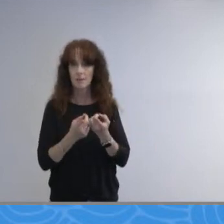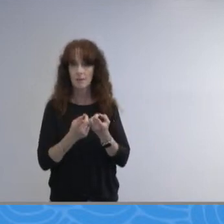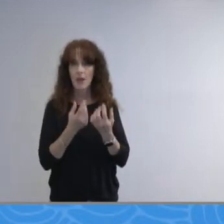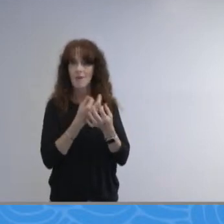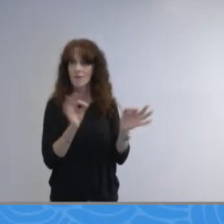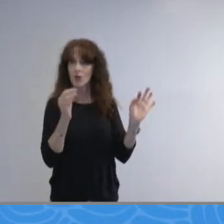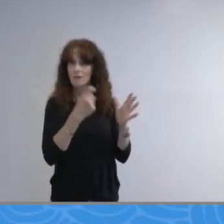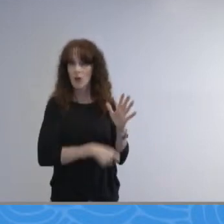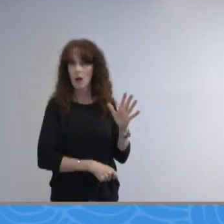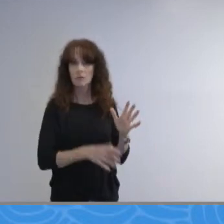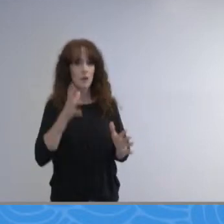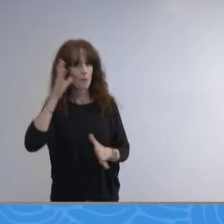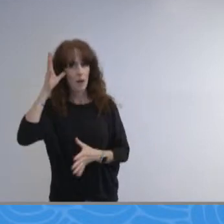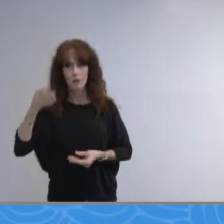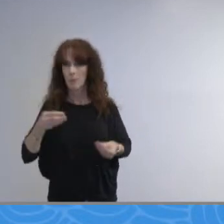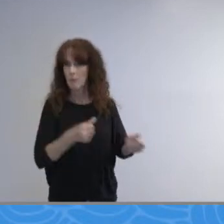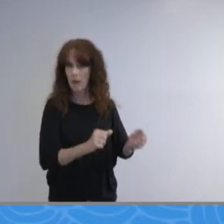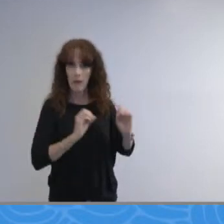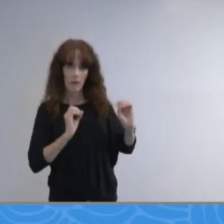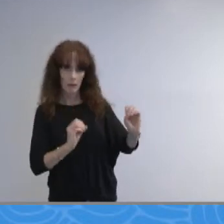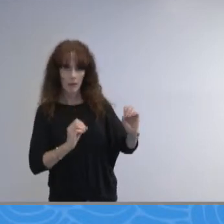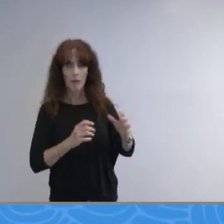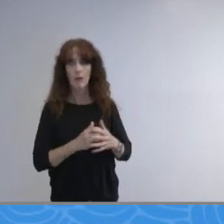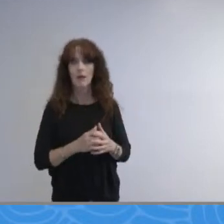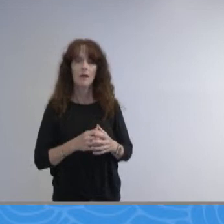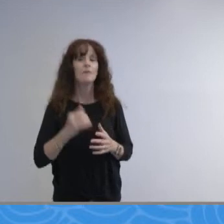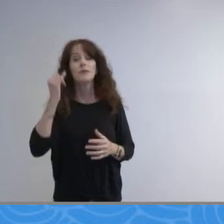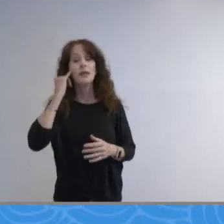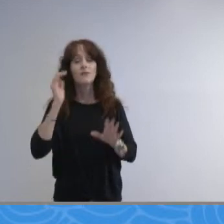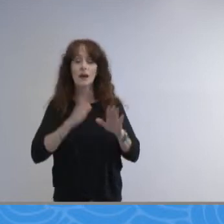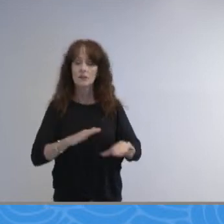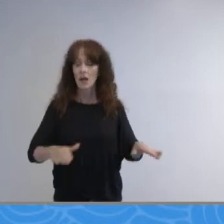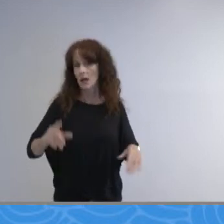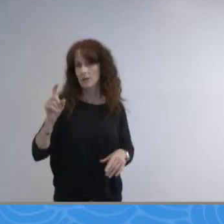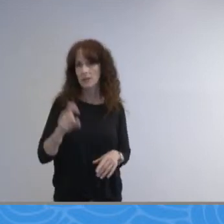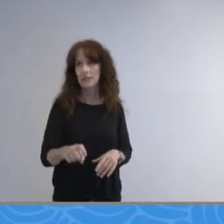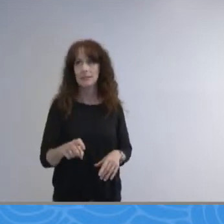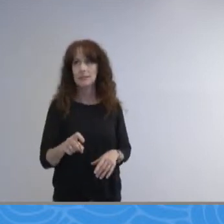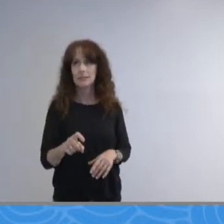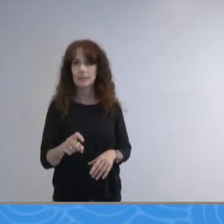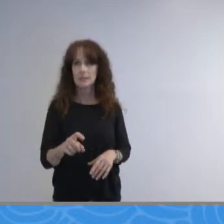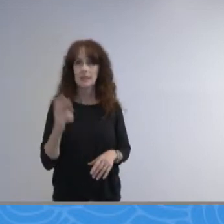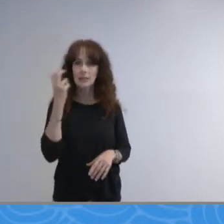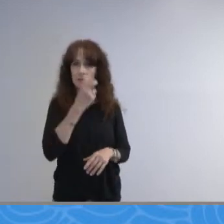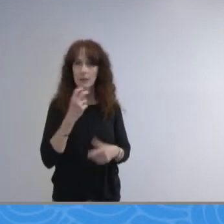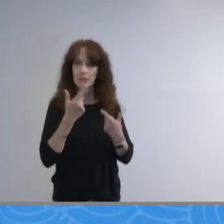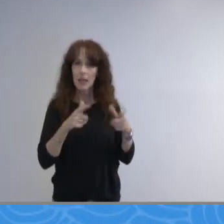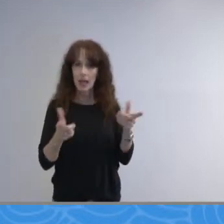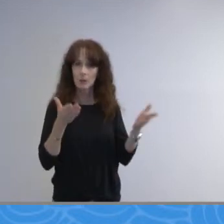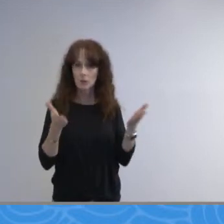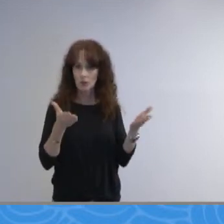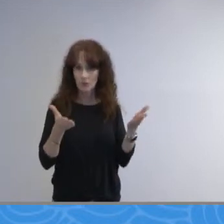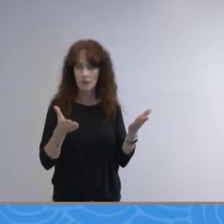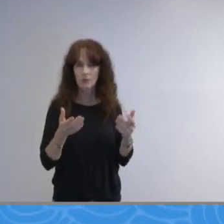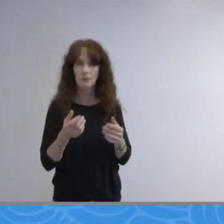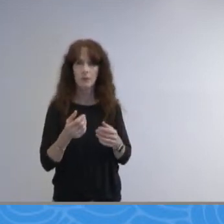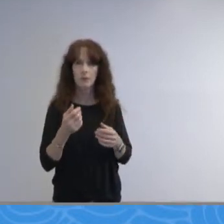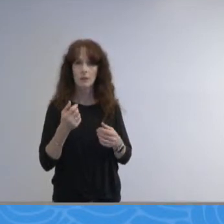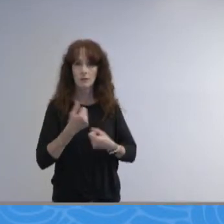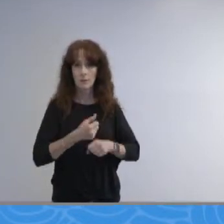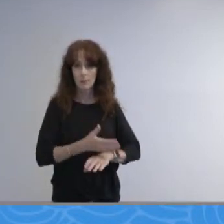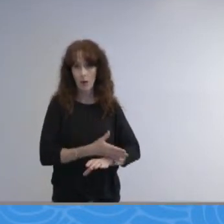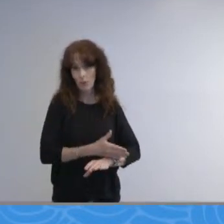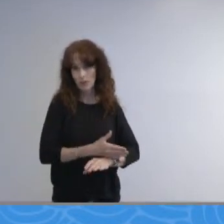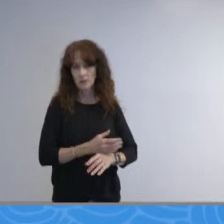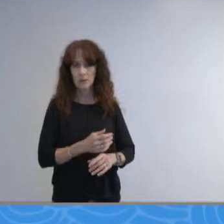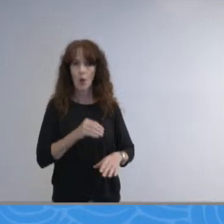of charge. Parents should not have to pay for that. If a child needs speech and language services in order to make progress at